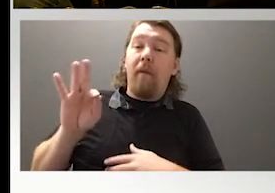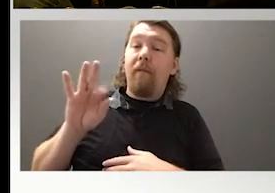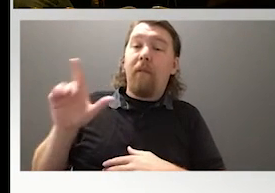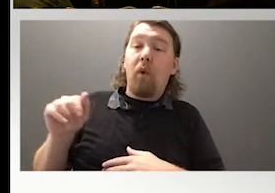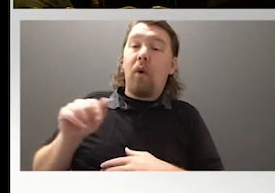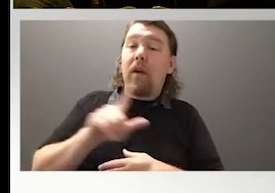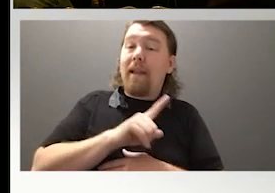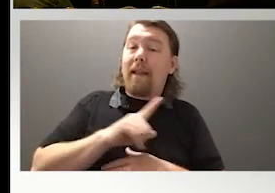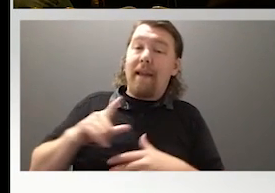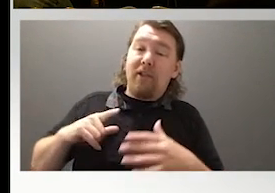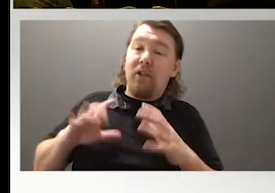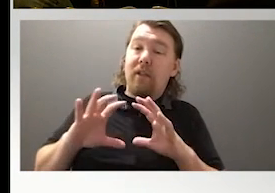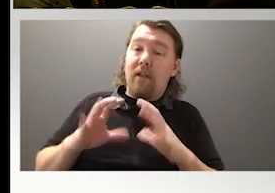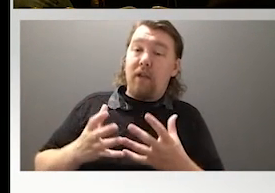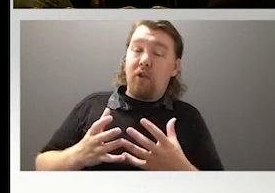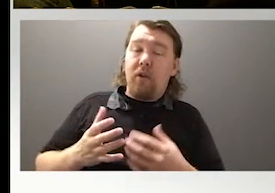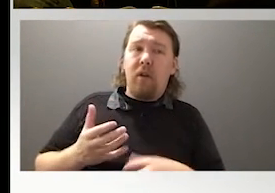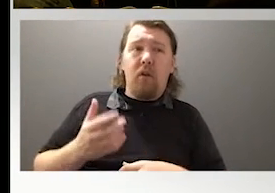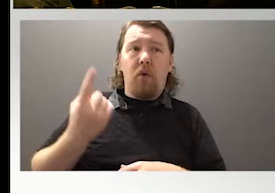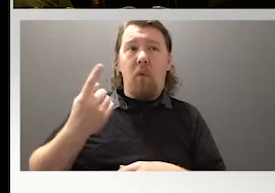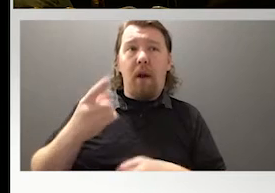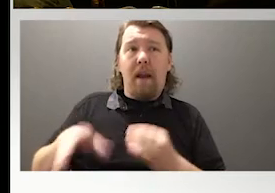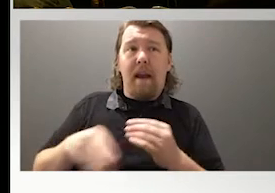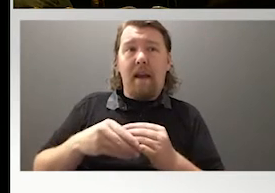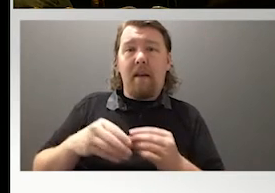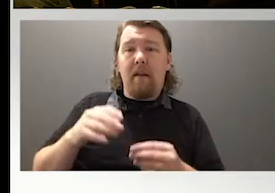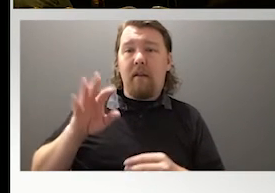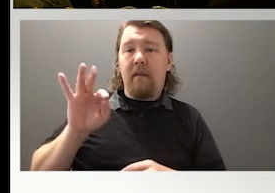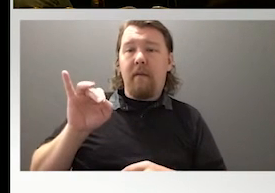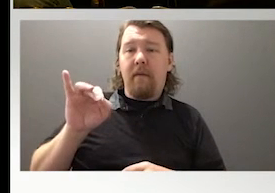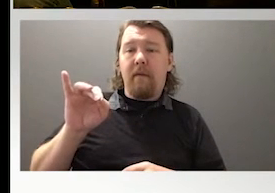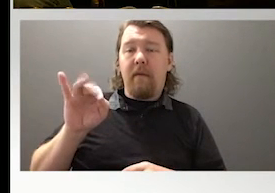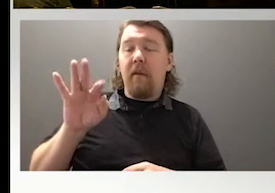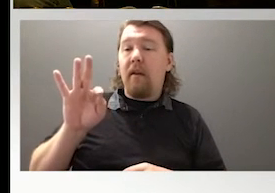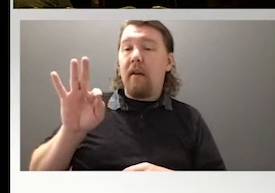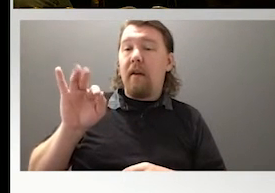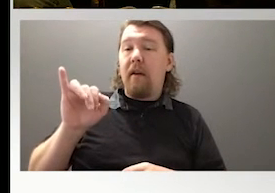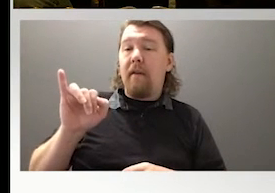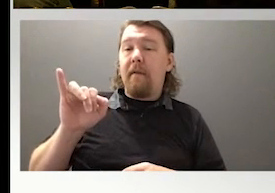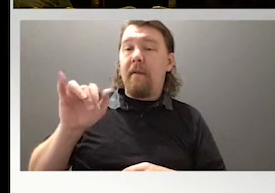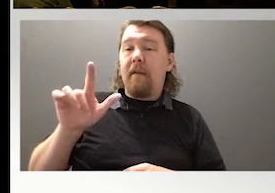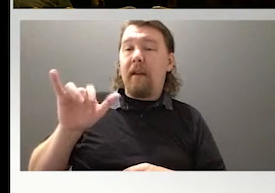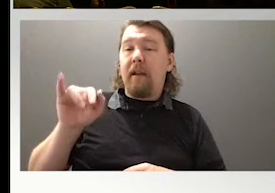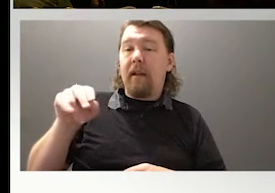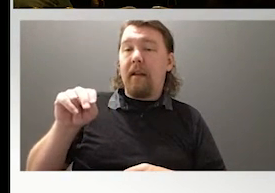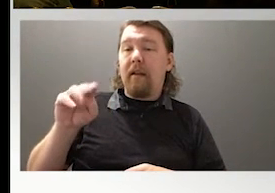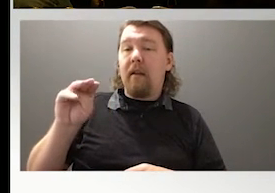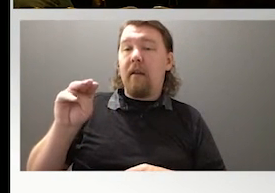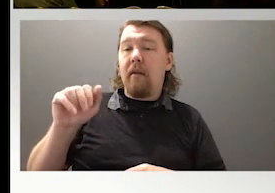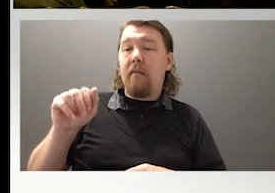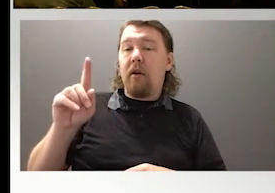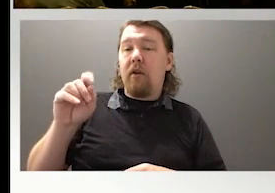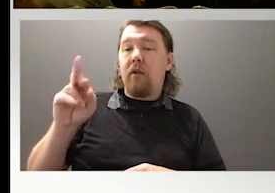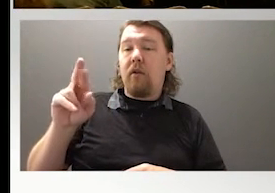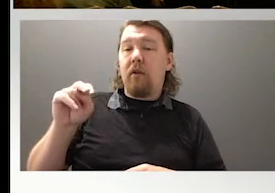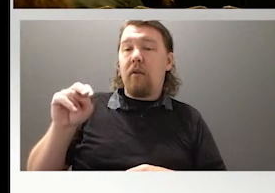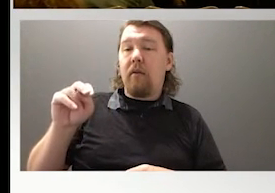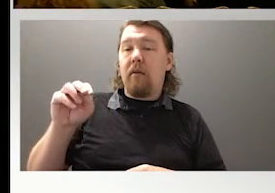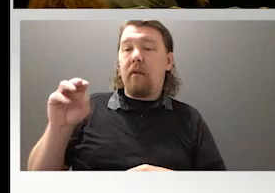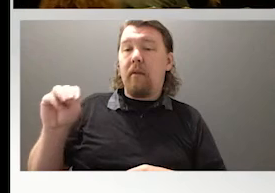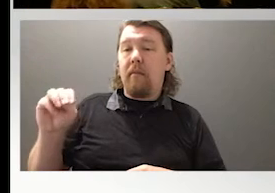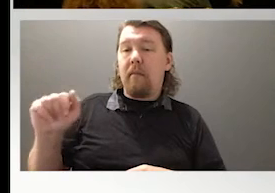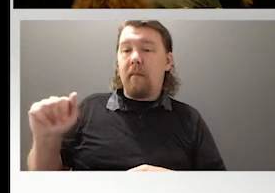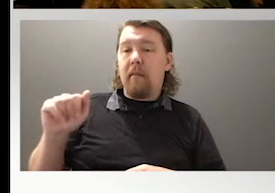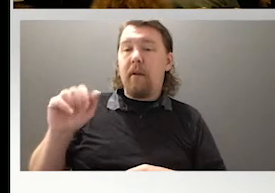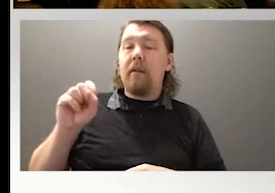legislature, and the last one that was added a few years ago was Phelan-McDermid syndrome. So advocates go to the legislature, they talk